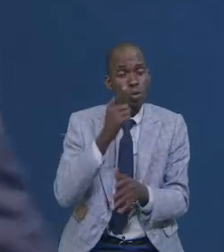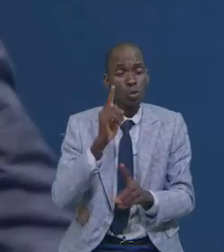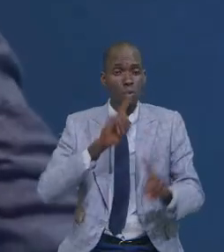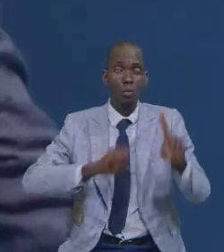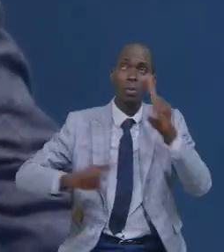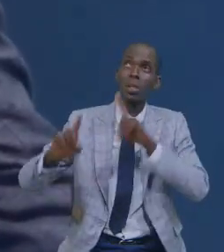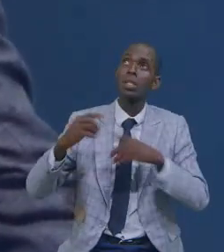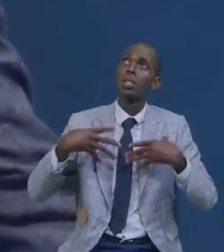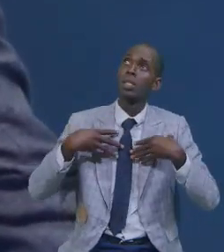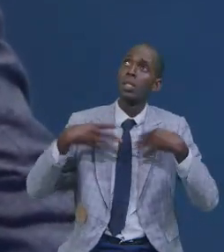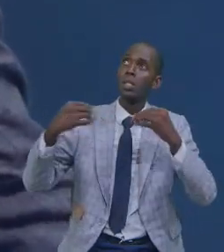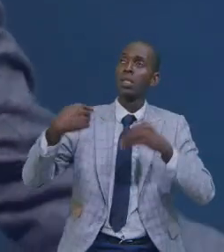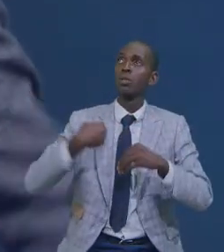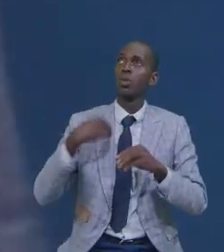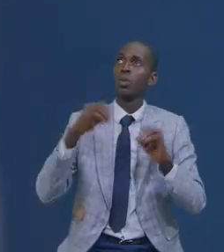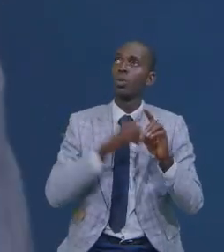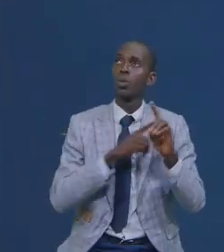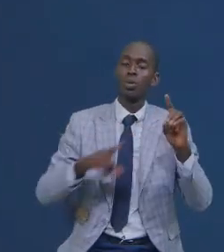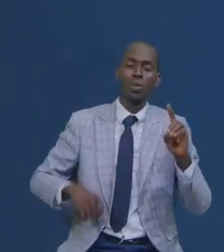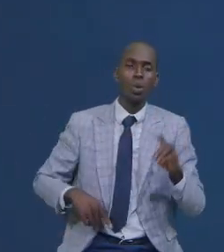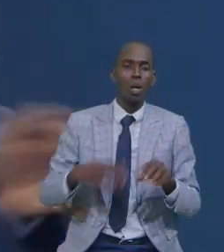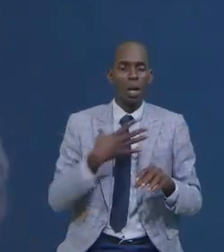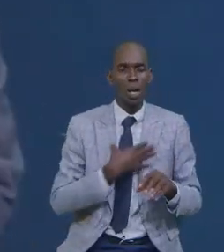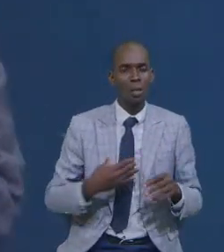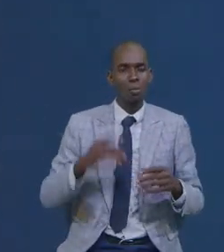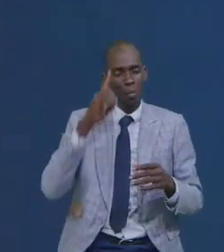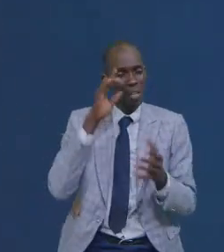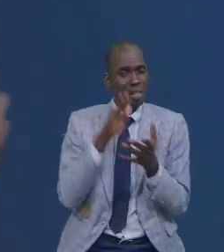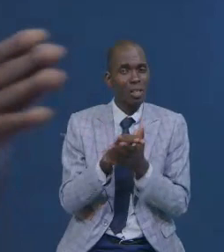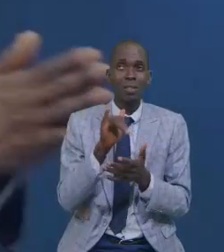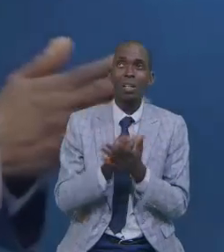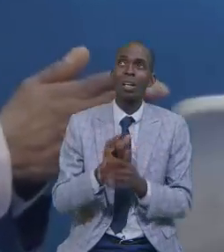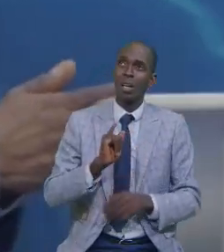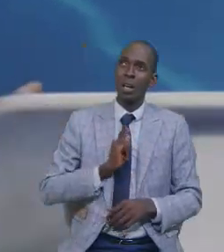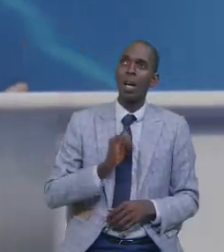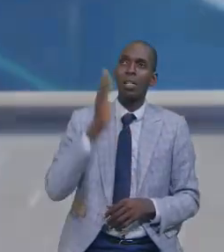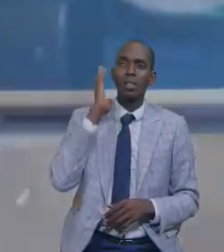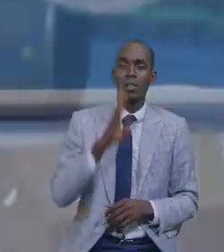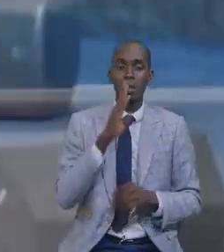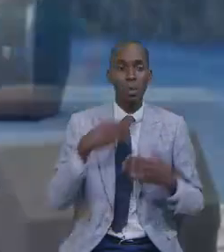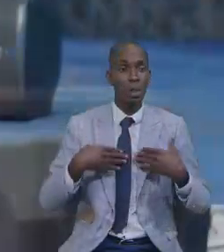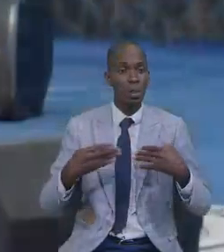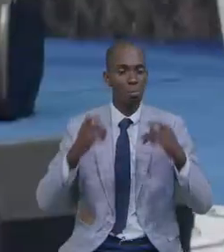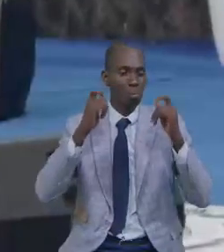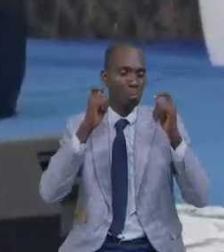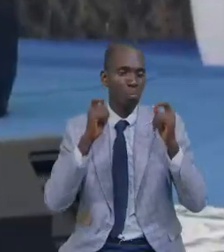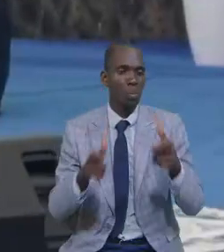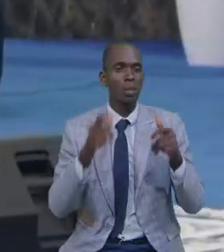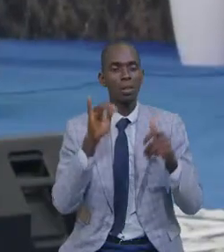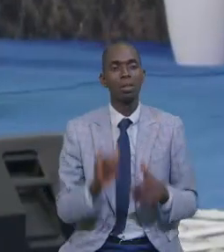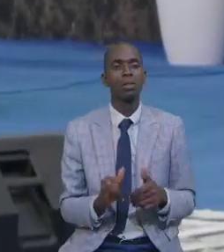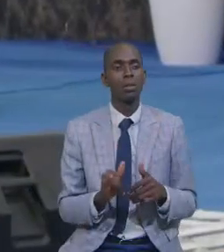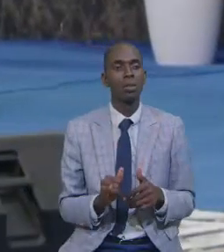says, and I shall be healed. And I shall be healed. Instantaneously like that. And then the second part,